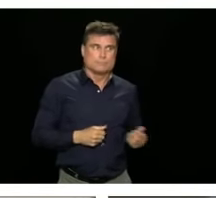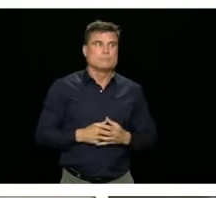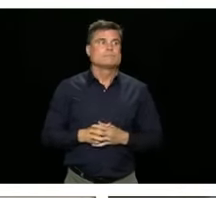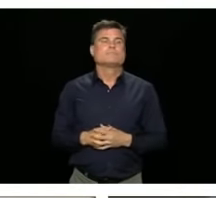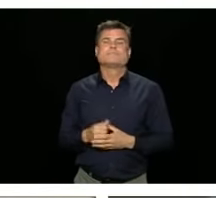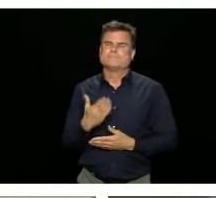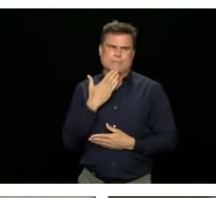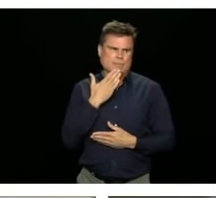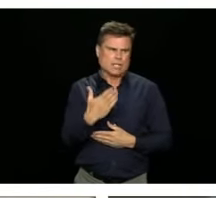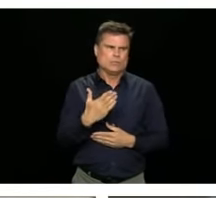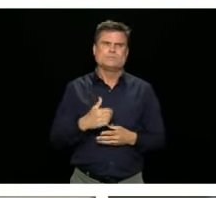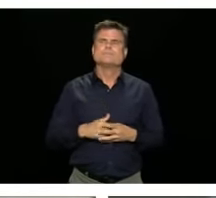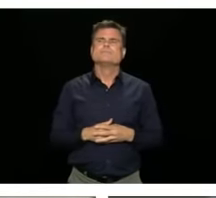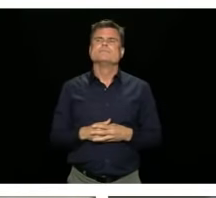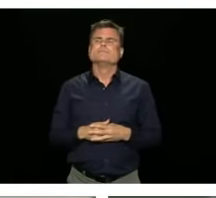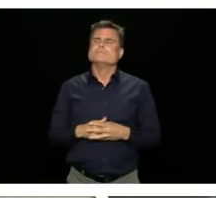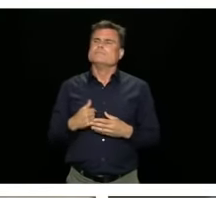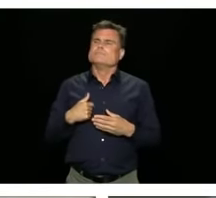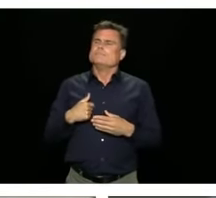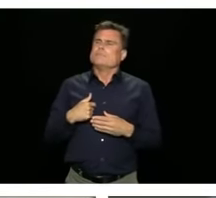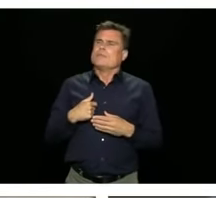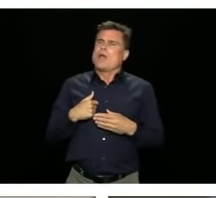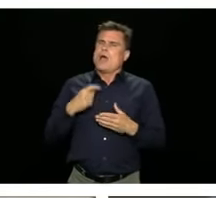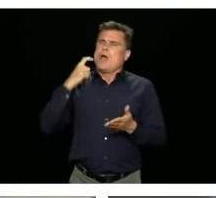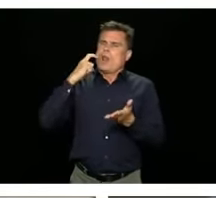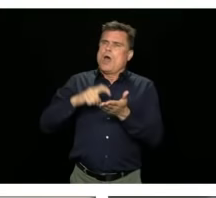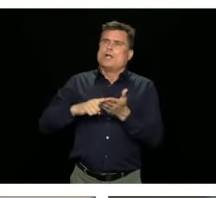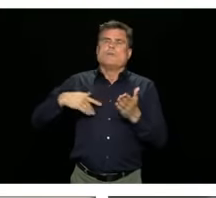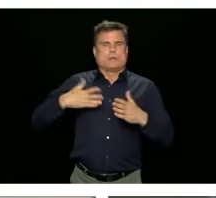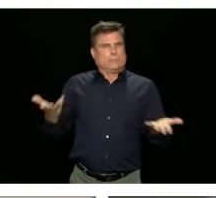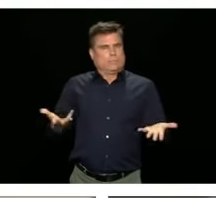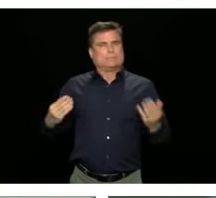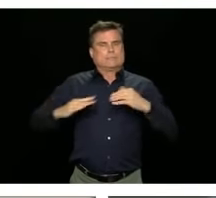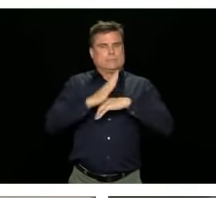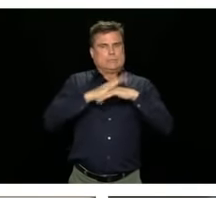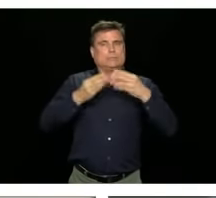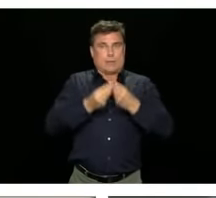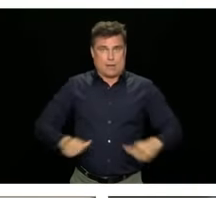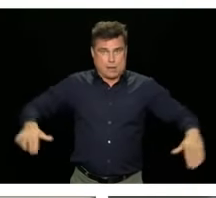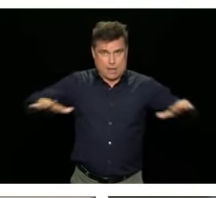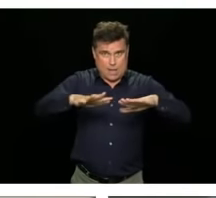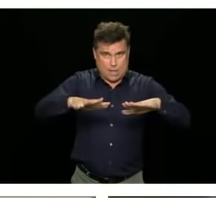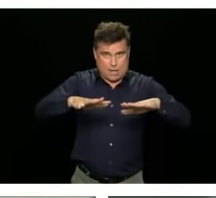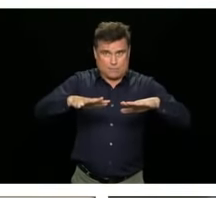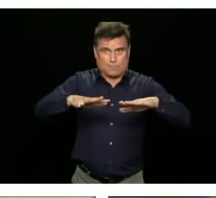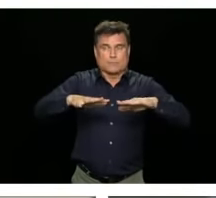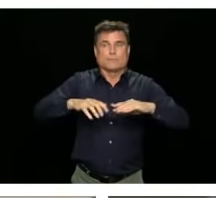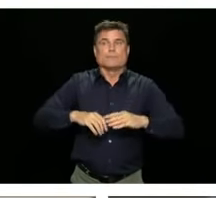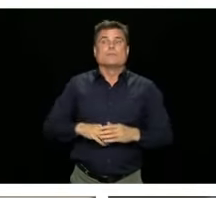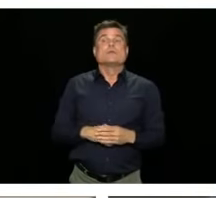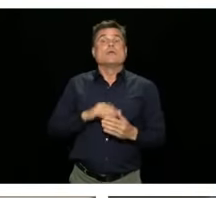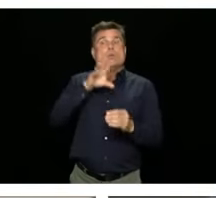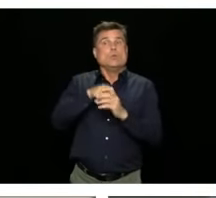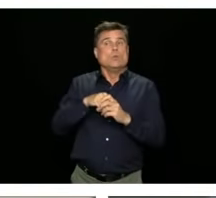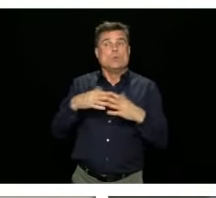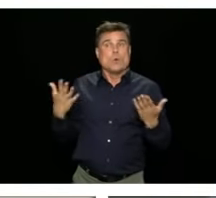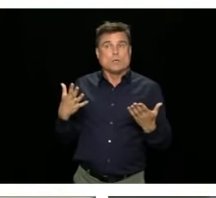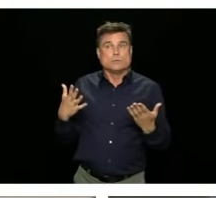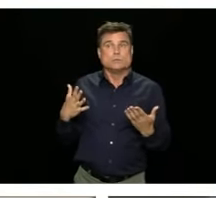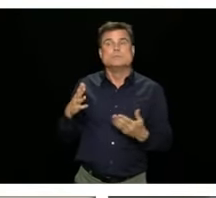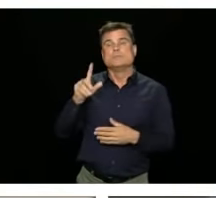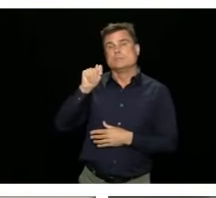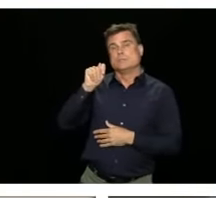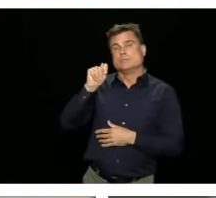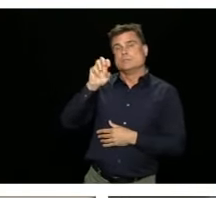Coast Salish people, the Tsawwassen, the Musqueam, the Katsi, the Kwikwetlem, and the Kwantlen peoples.